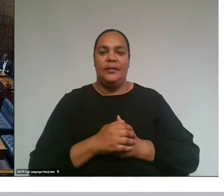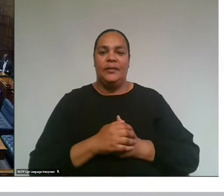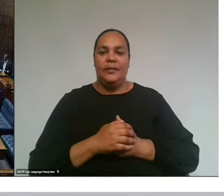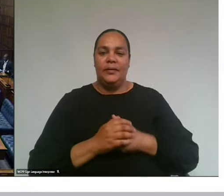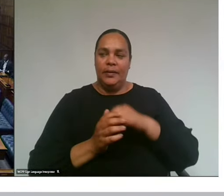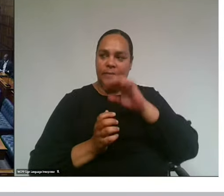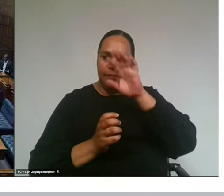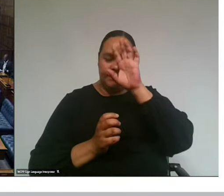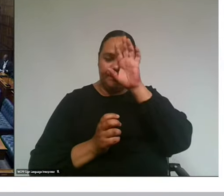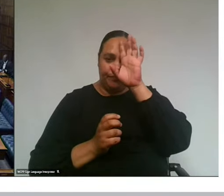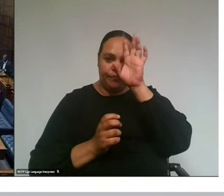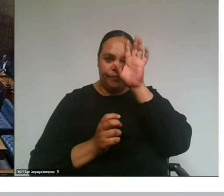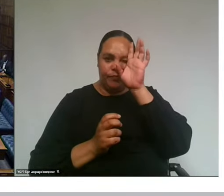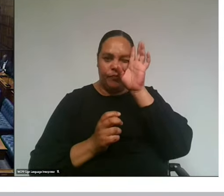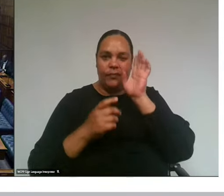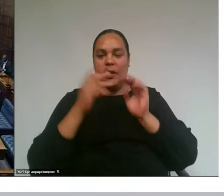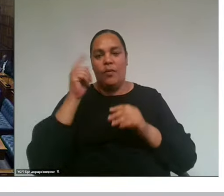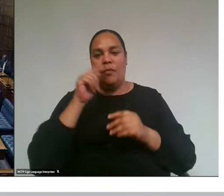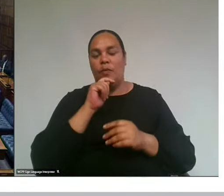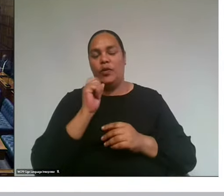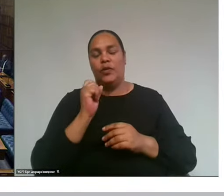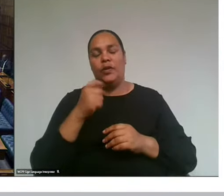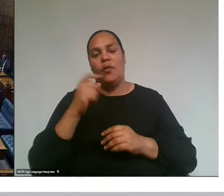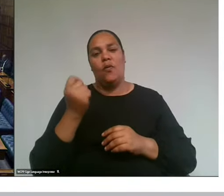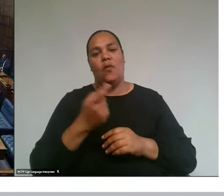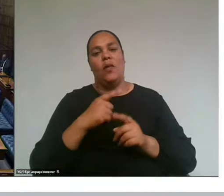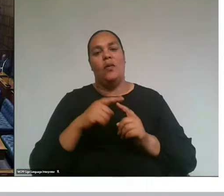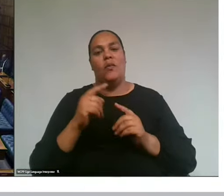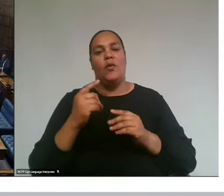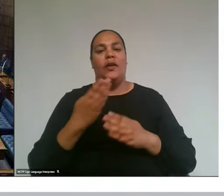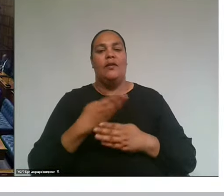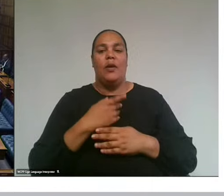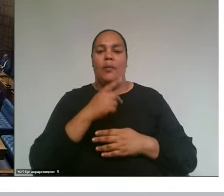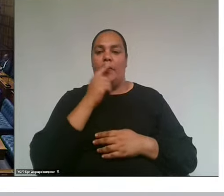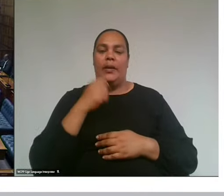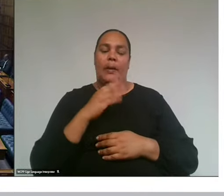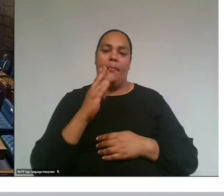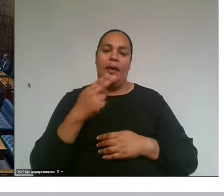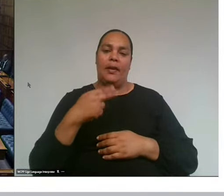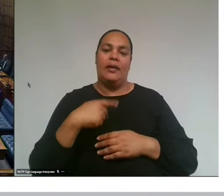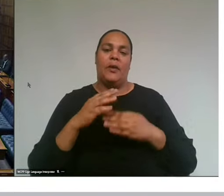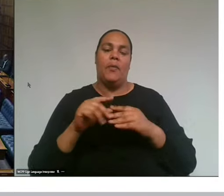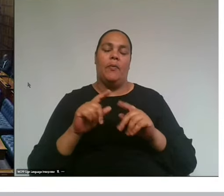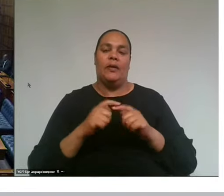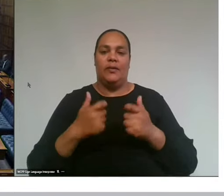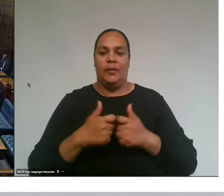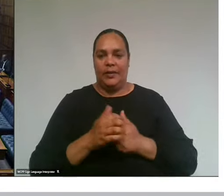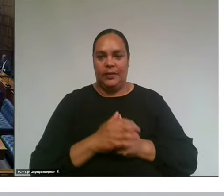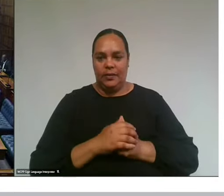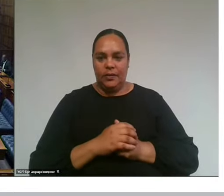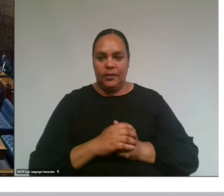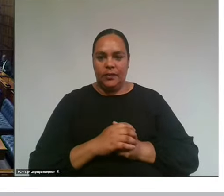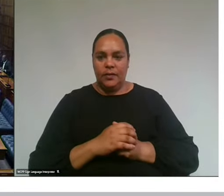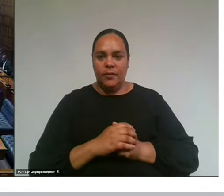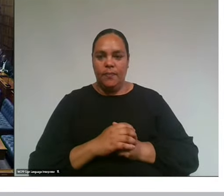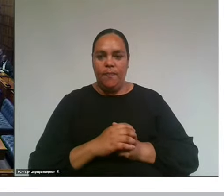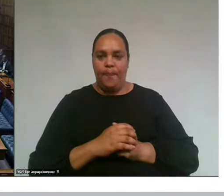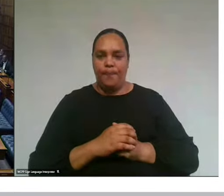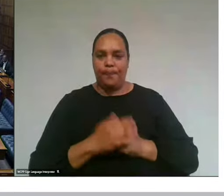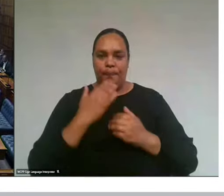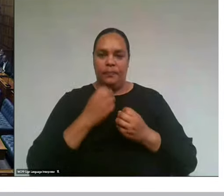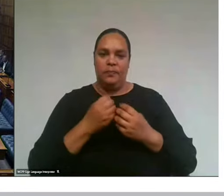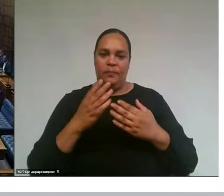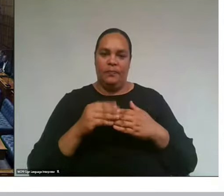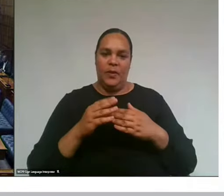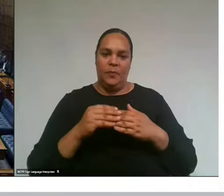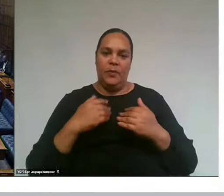committee thank you very much chair good morning and good morning to everybody my name is member of this committee thank you very much members I